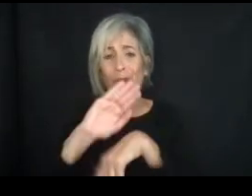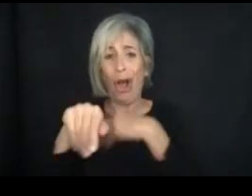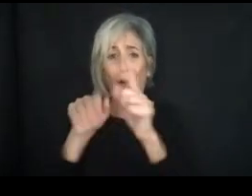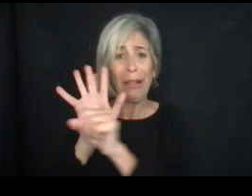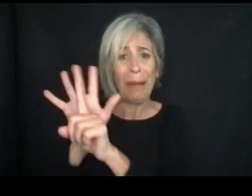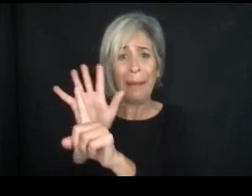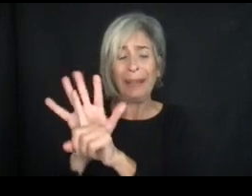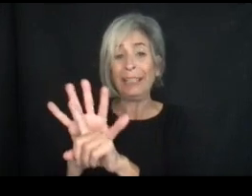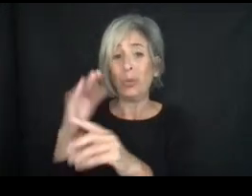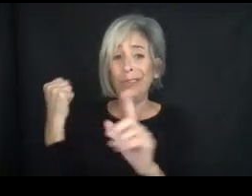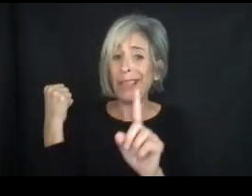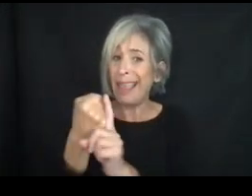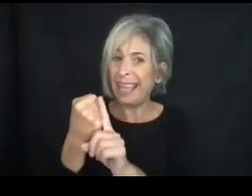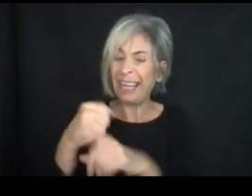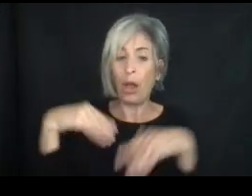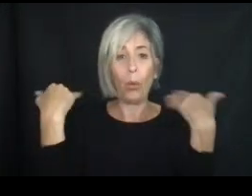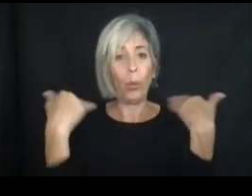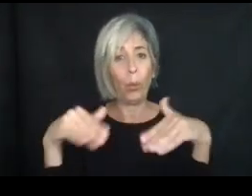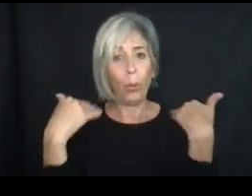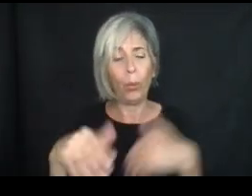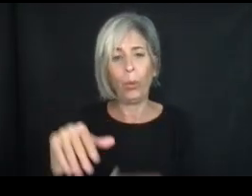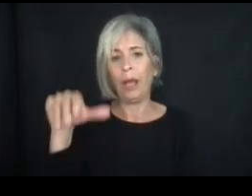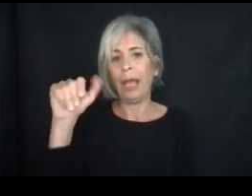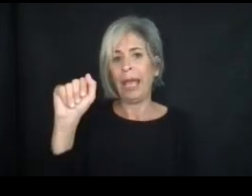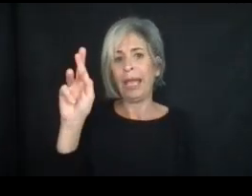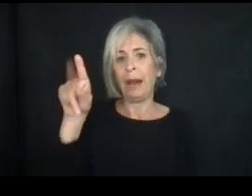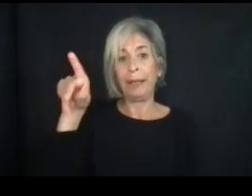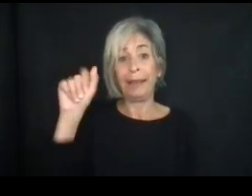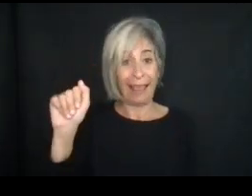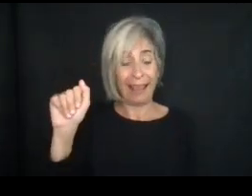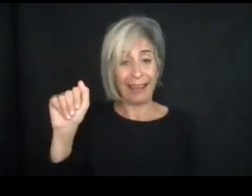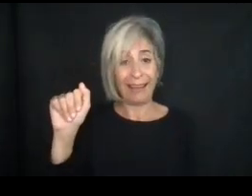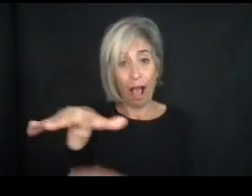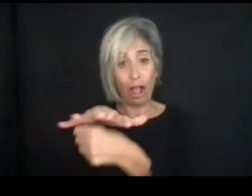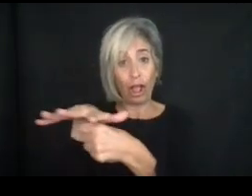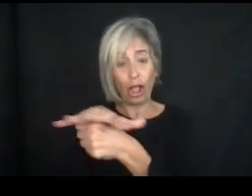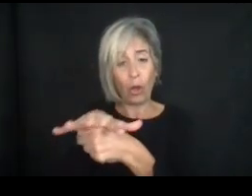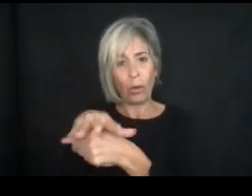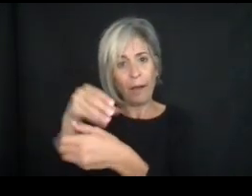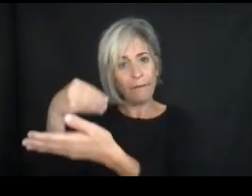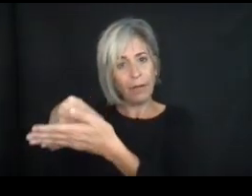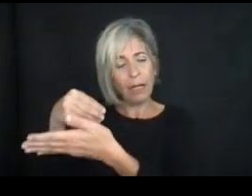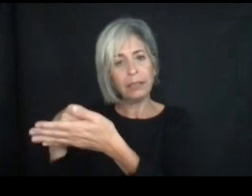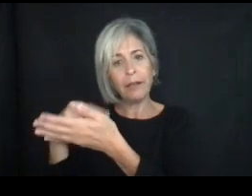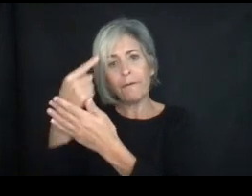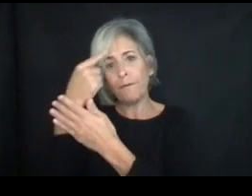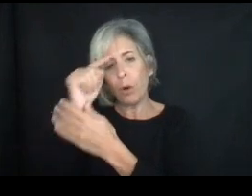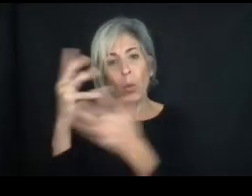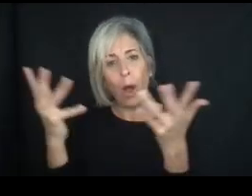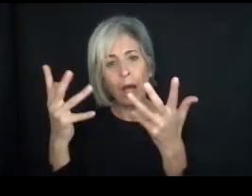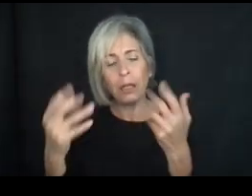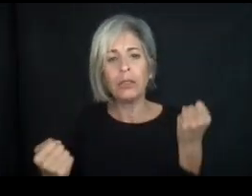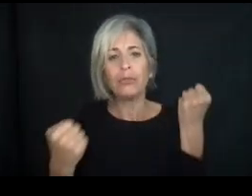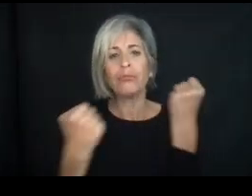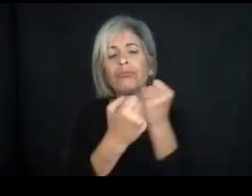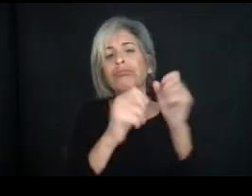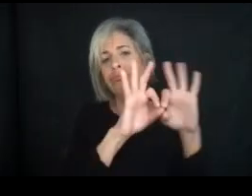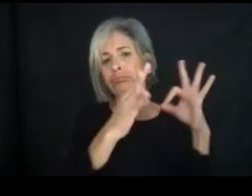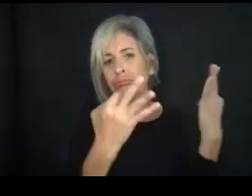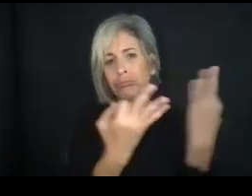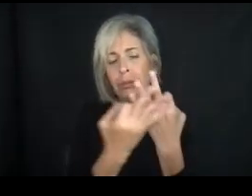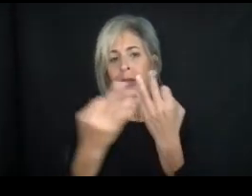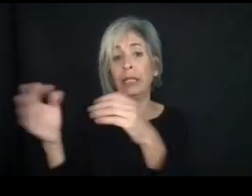populations. The ARPA local funds are meant to support families and